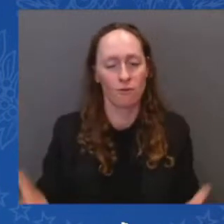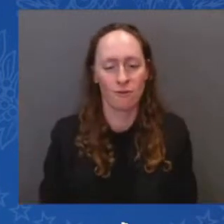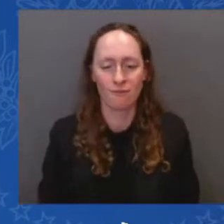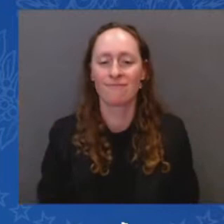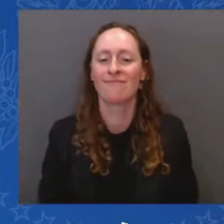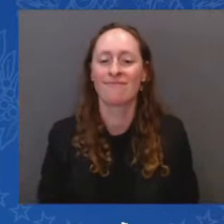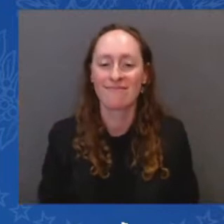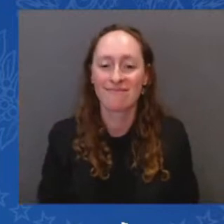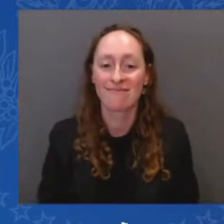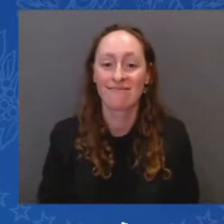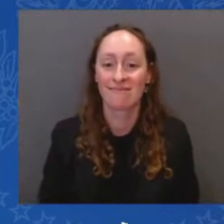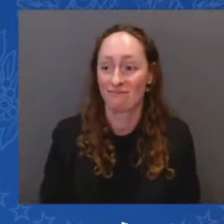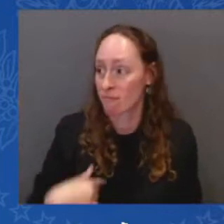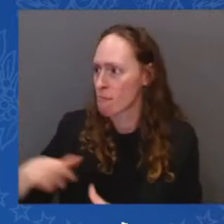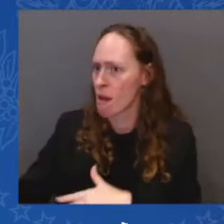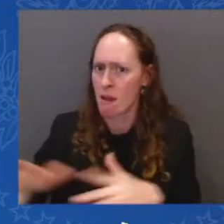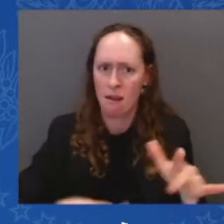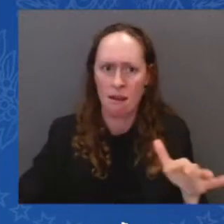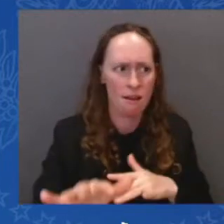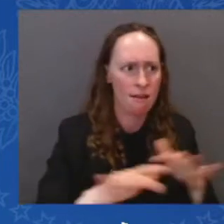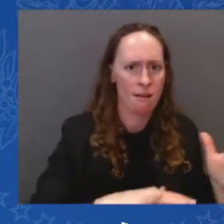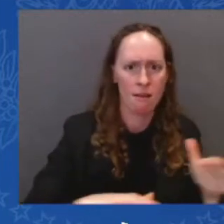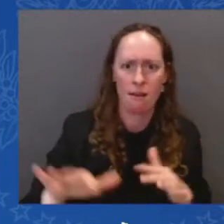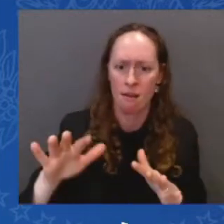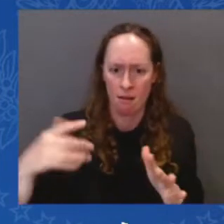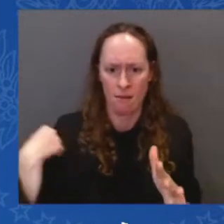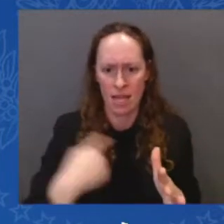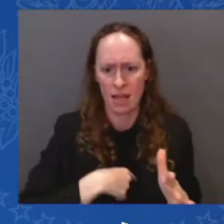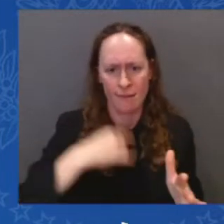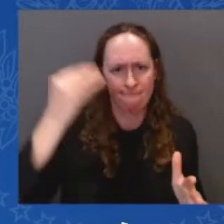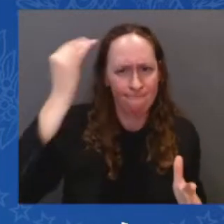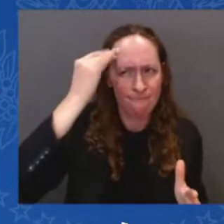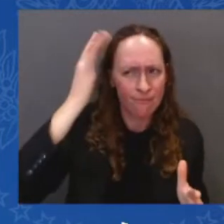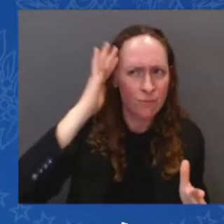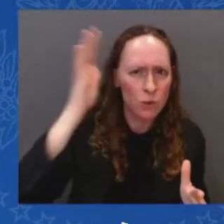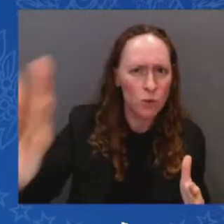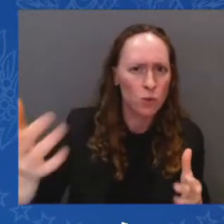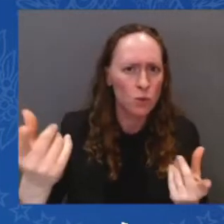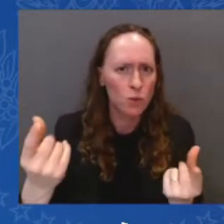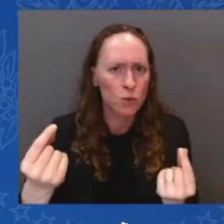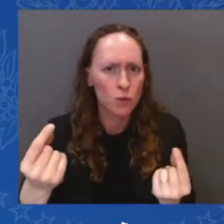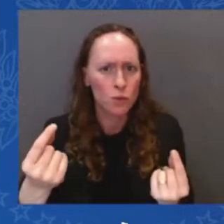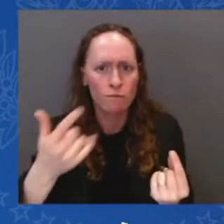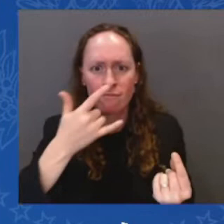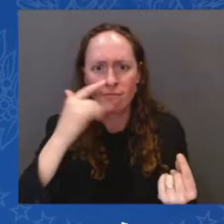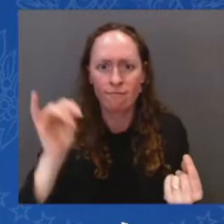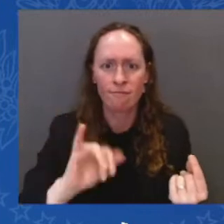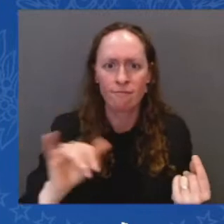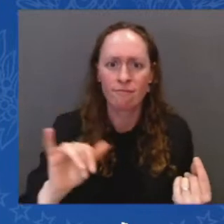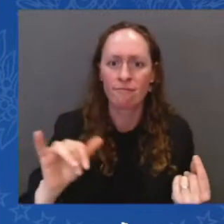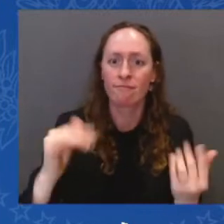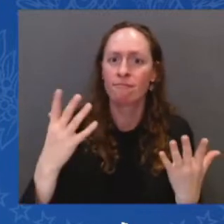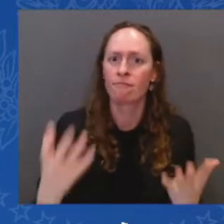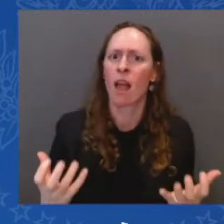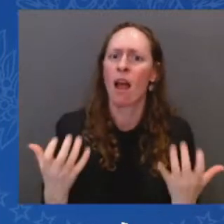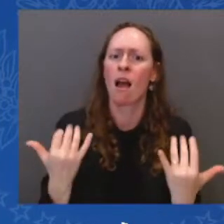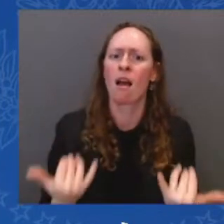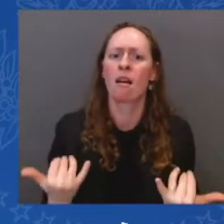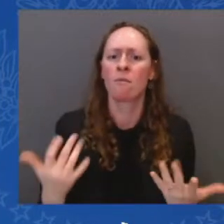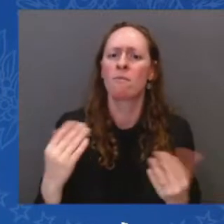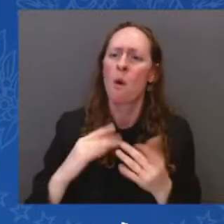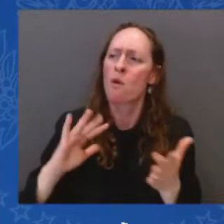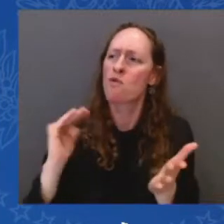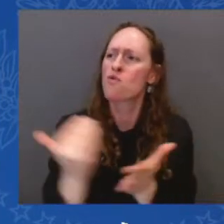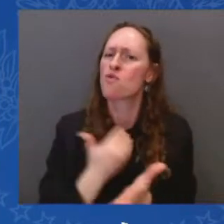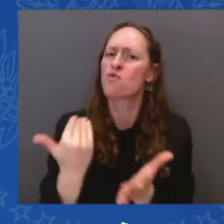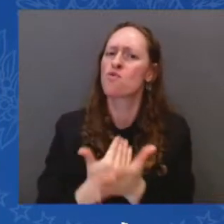We're investing in capabilities to sustain our military overmatch and modernize the force. And our pace forward will not